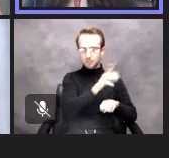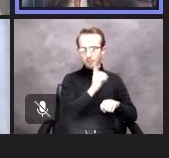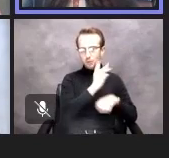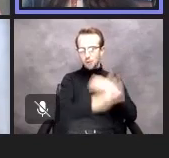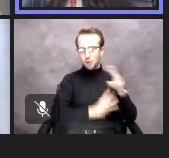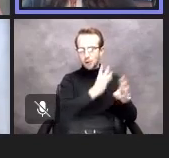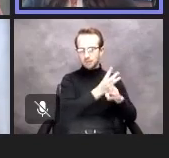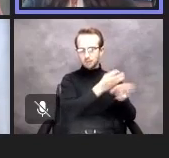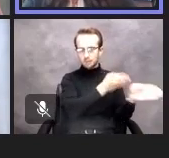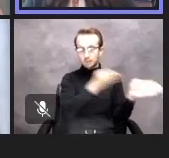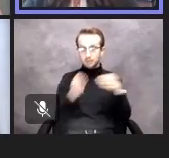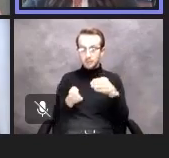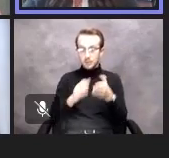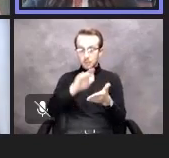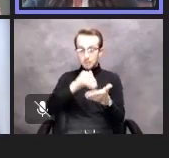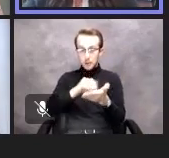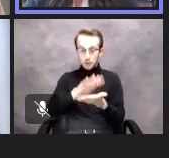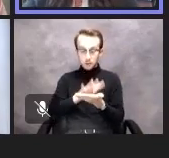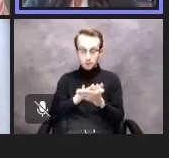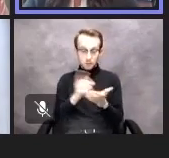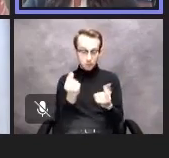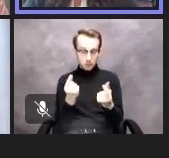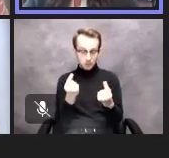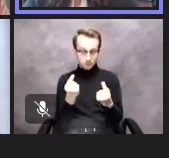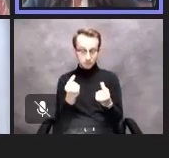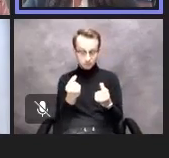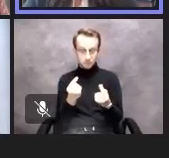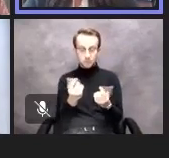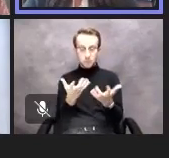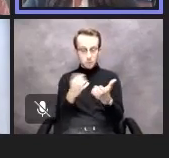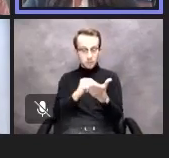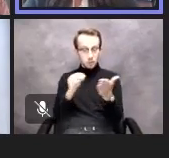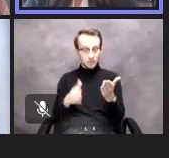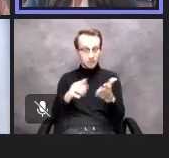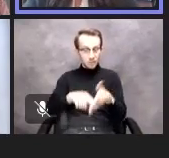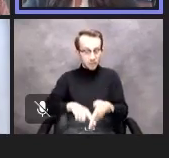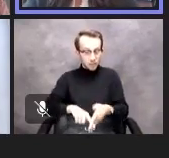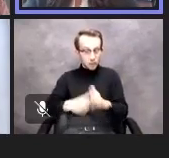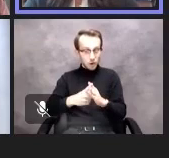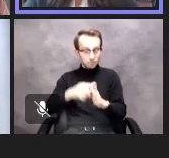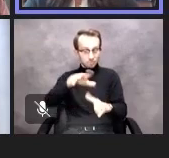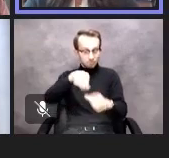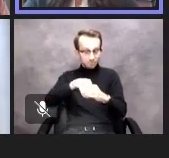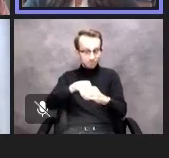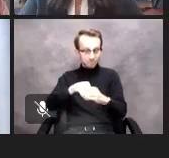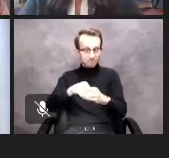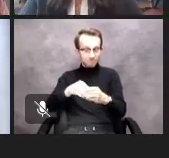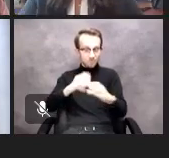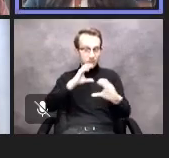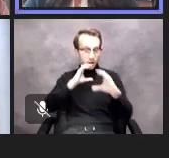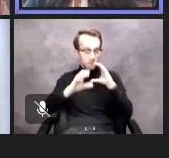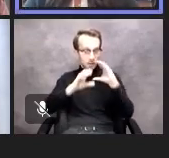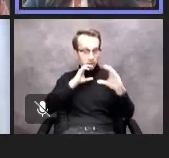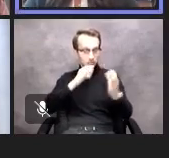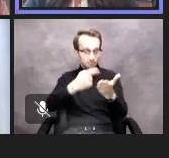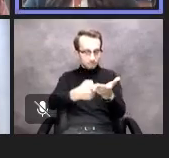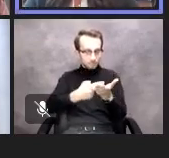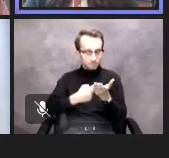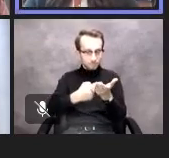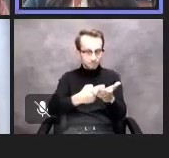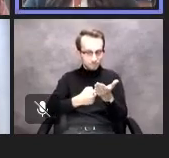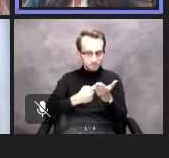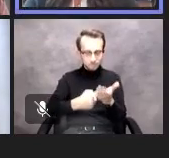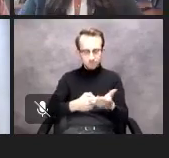middle school level, we want students to begin to engage in those conversations.